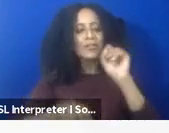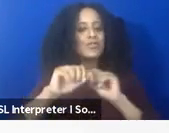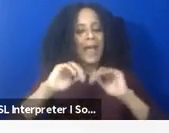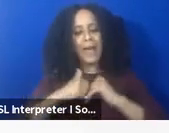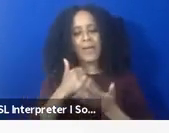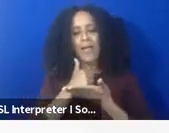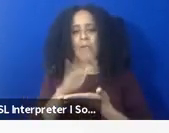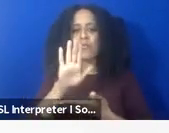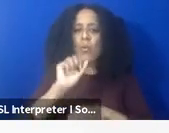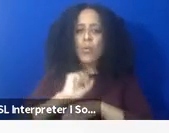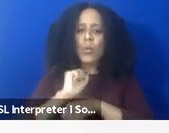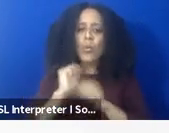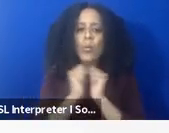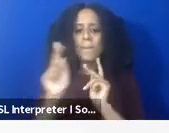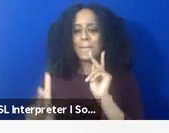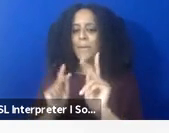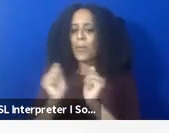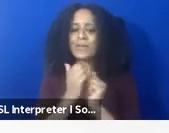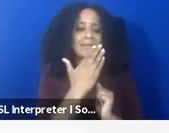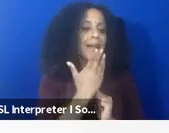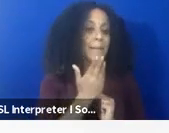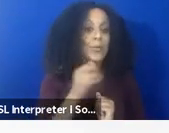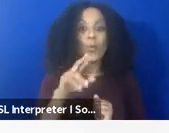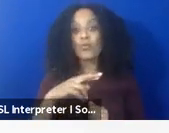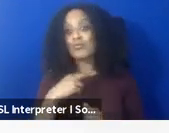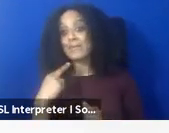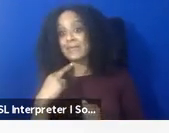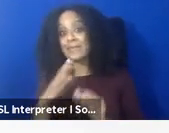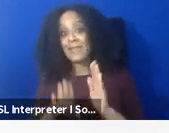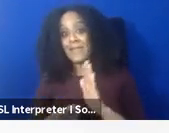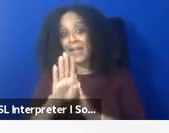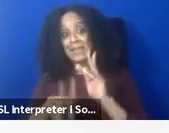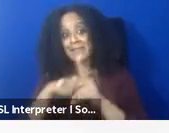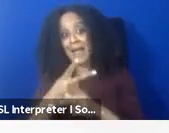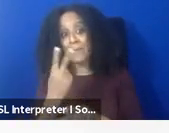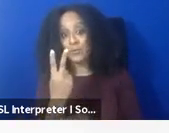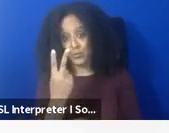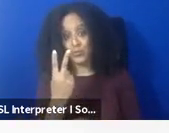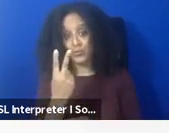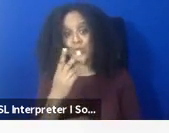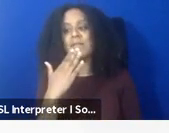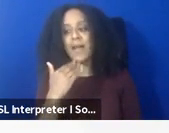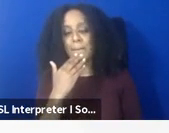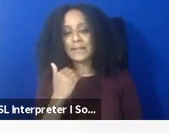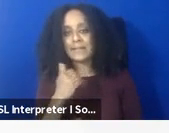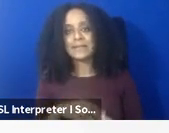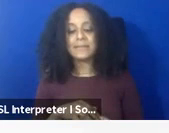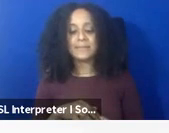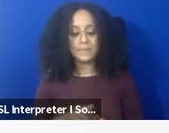people with diabetes or people who are at risk for developing type 2 diabetes.